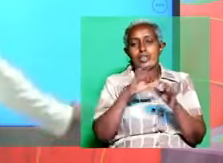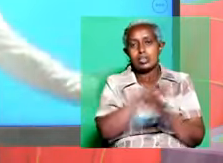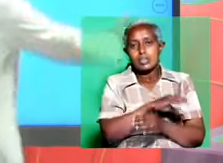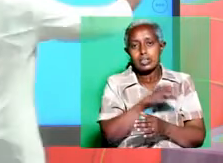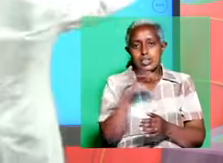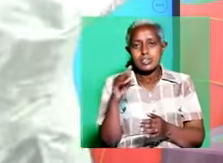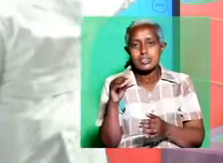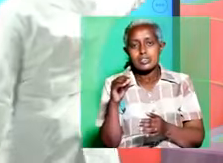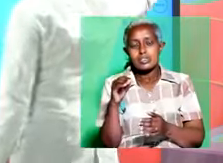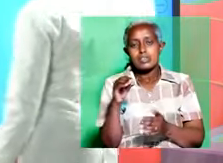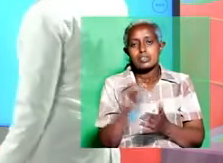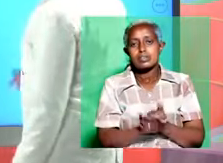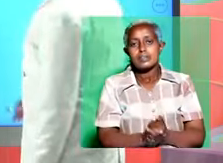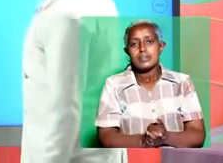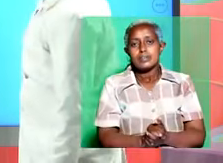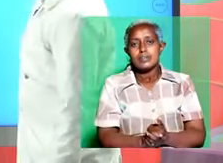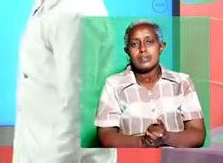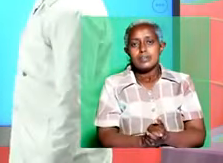and